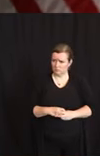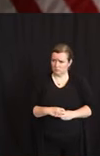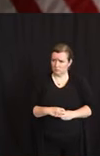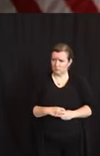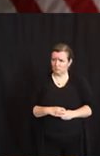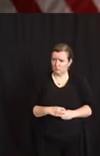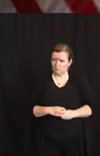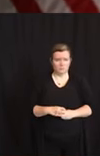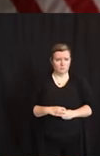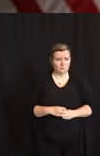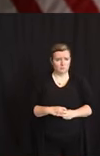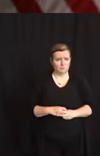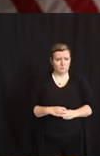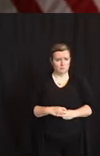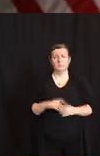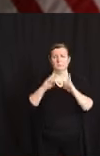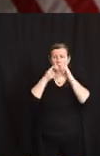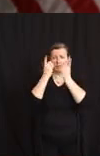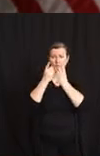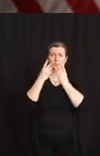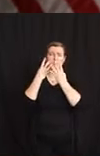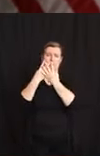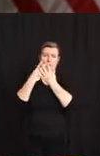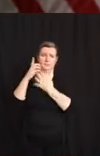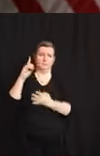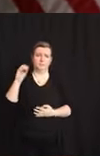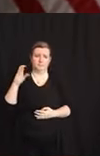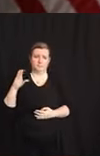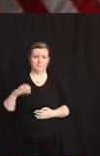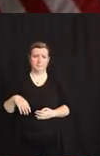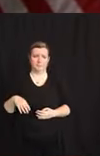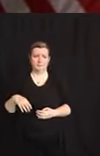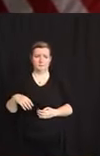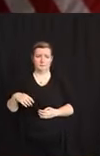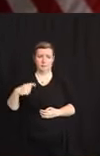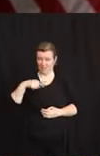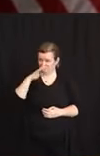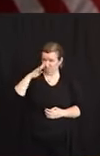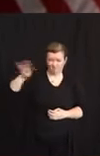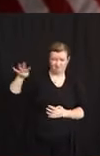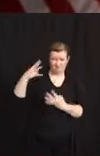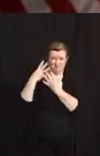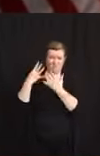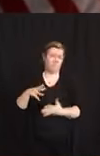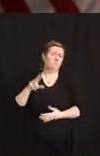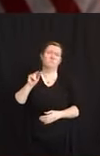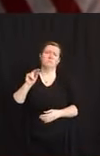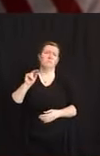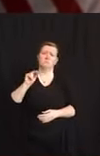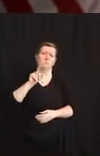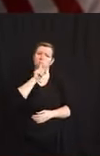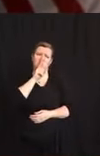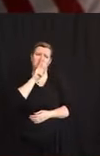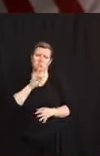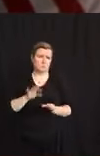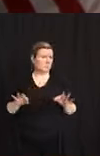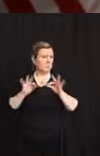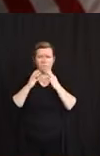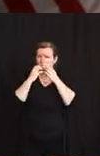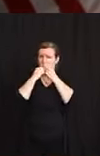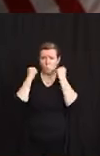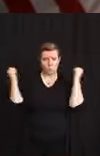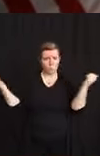aside humanity, putting aside doing the right thing, if we don't bring everybody along, we're not going to be able to crack the back of this. And I don't want folks